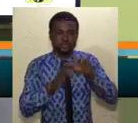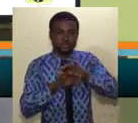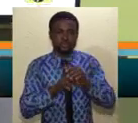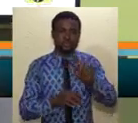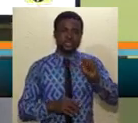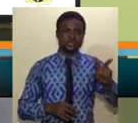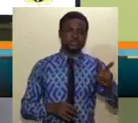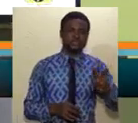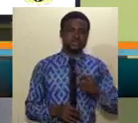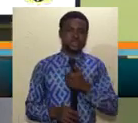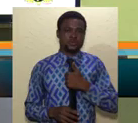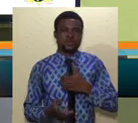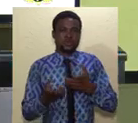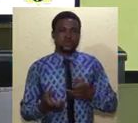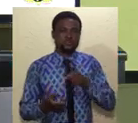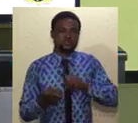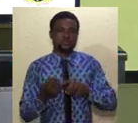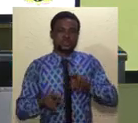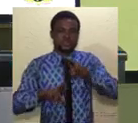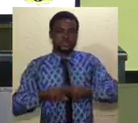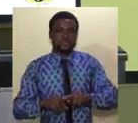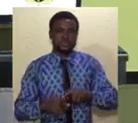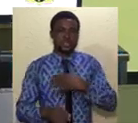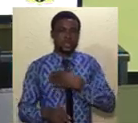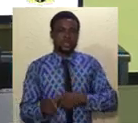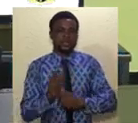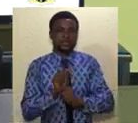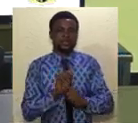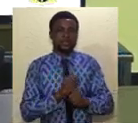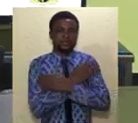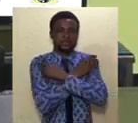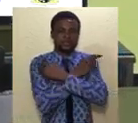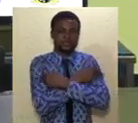screen. And as well, we want you to sit down, relax.